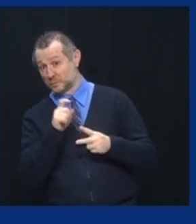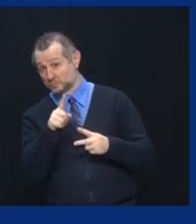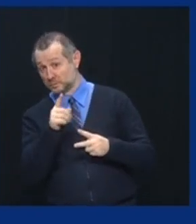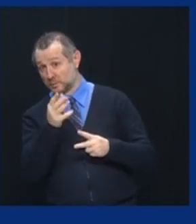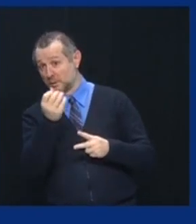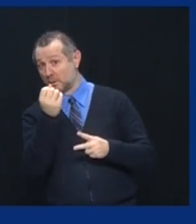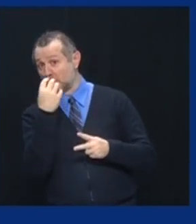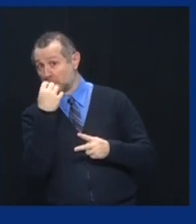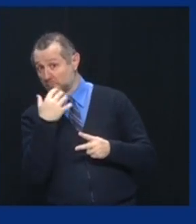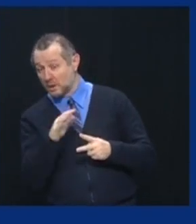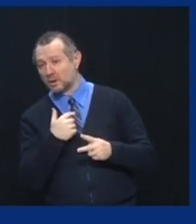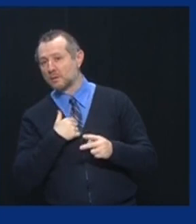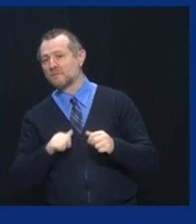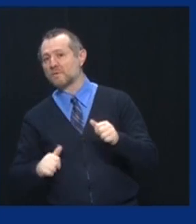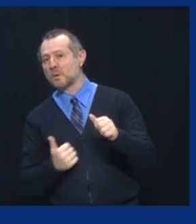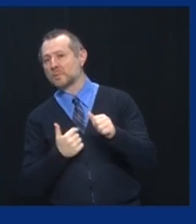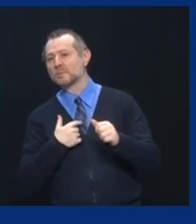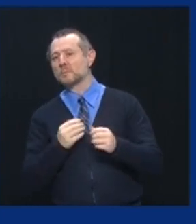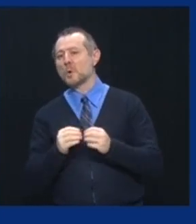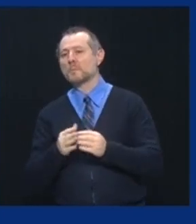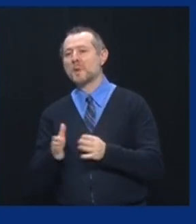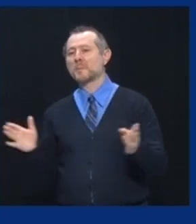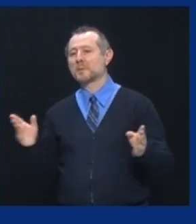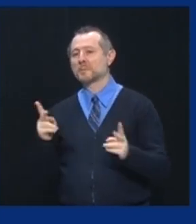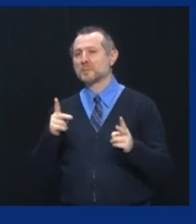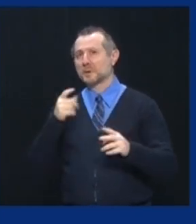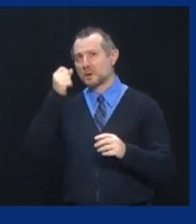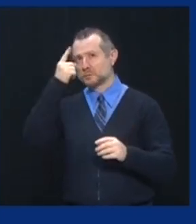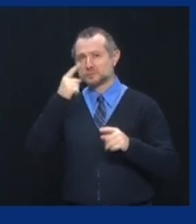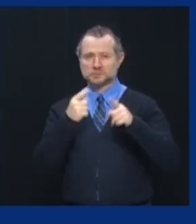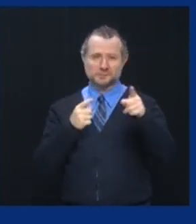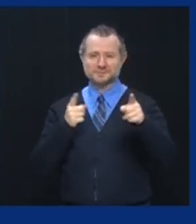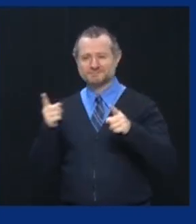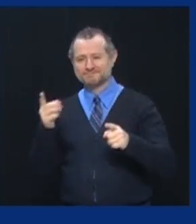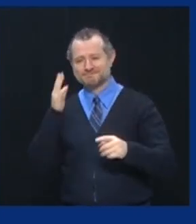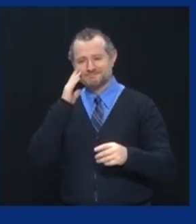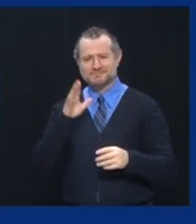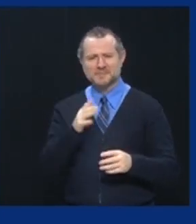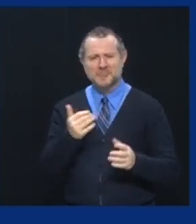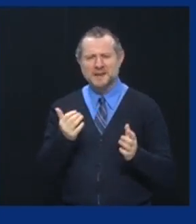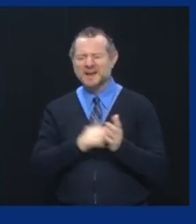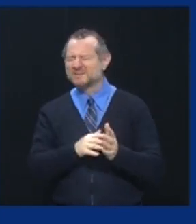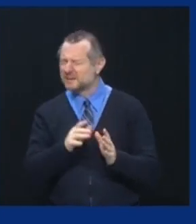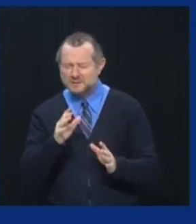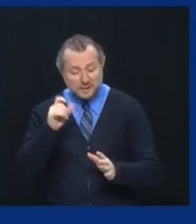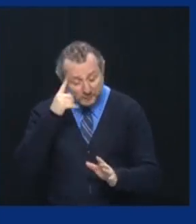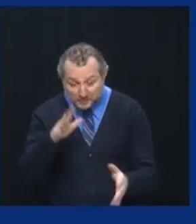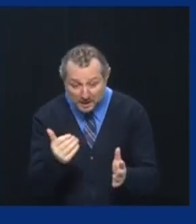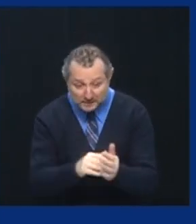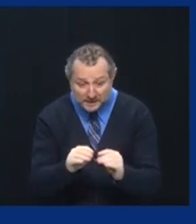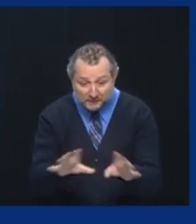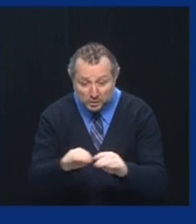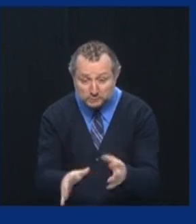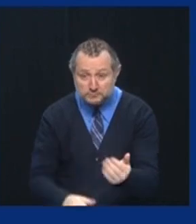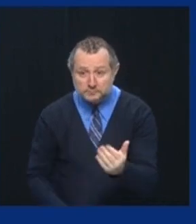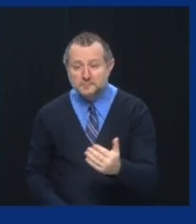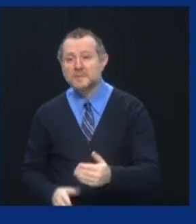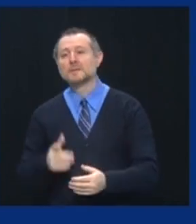for you. I know that you've wanted us to clarify some of our questions in the past, and we weren't able to talk to you. Thank